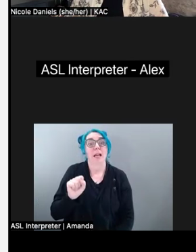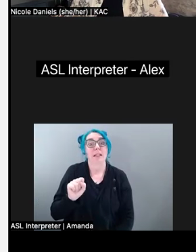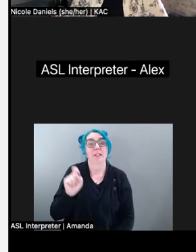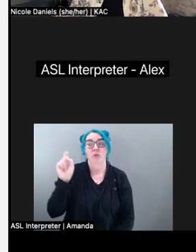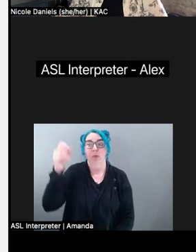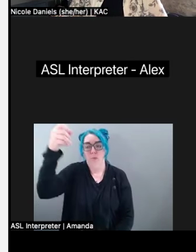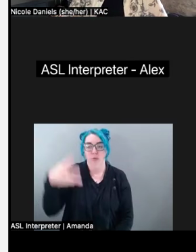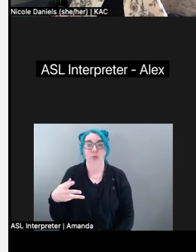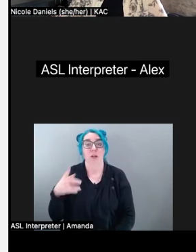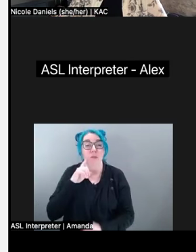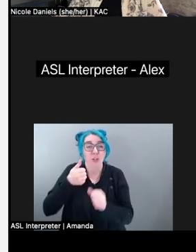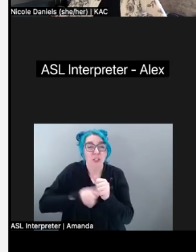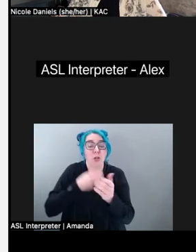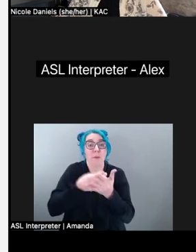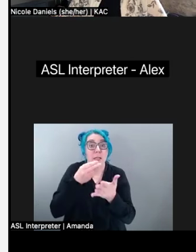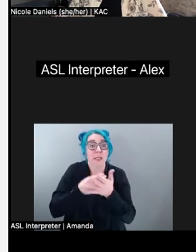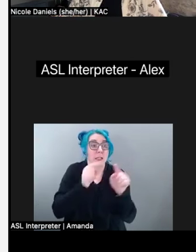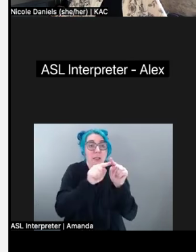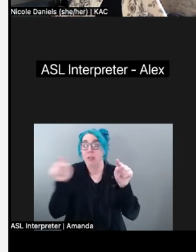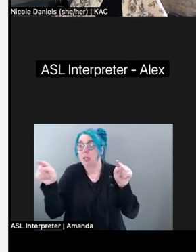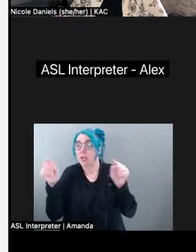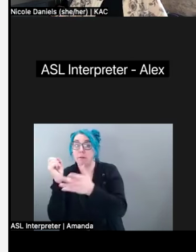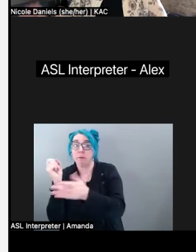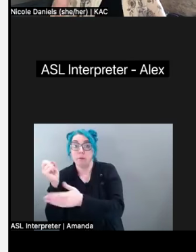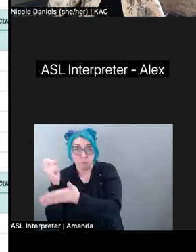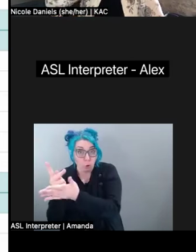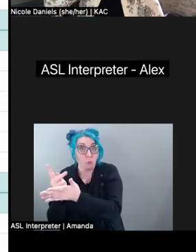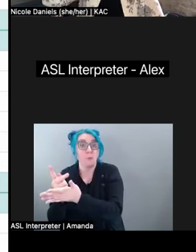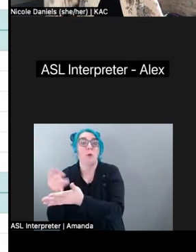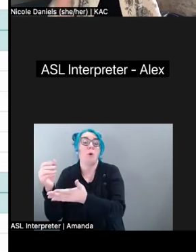or estimated for your request year.